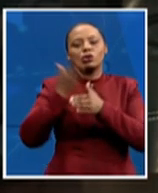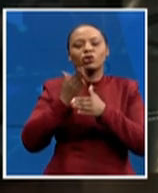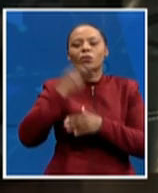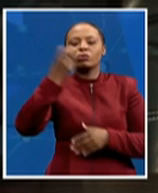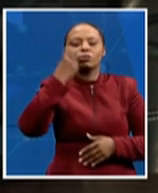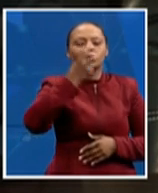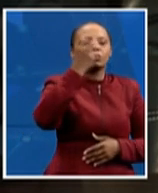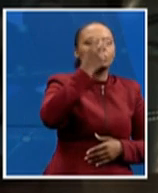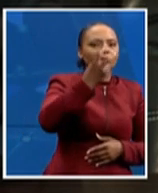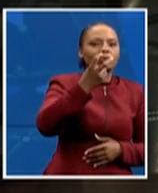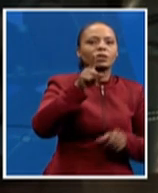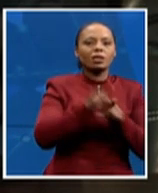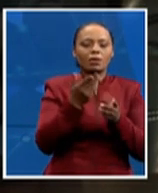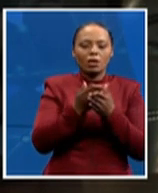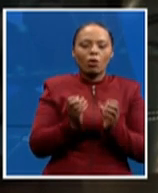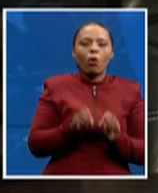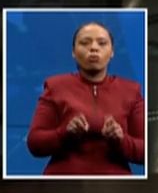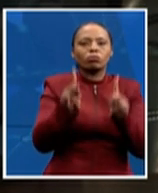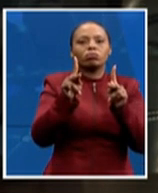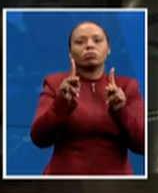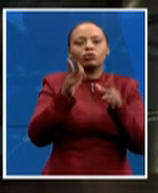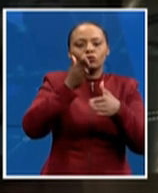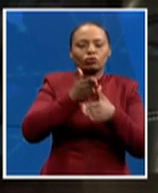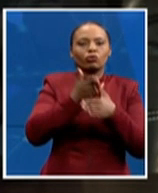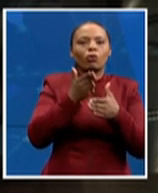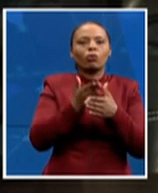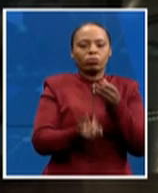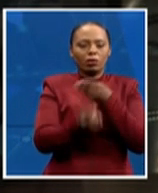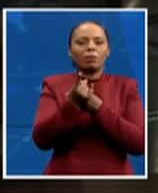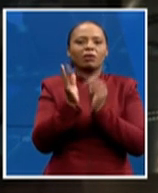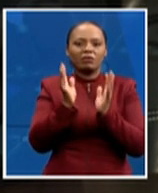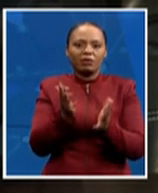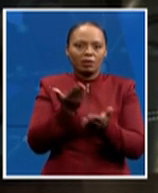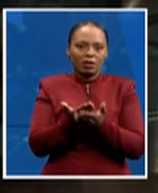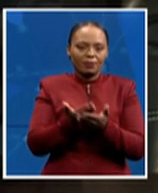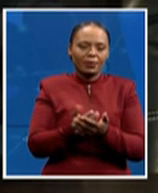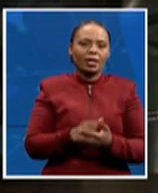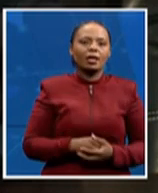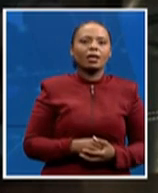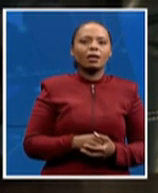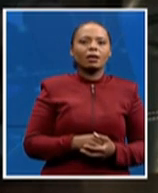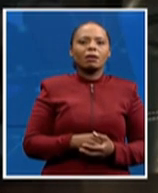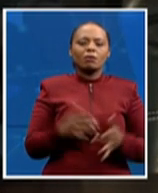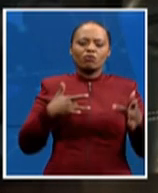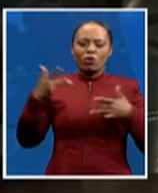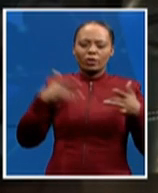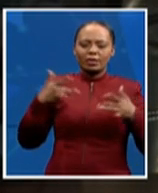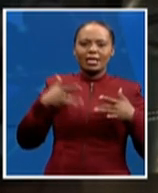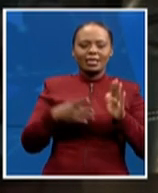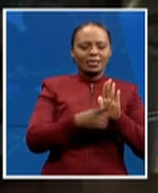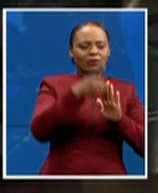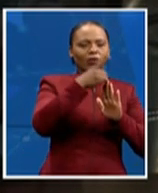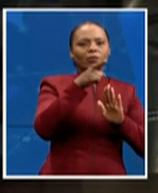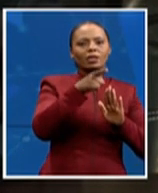COVID-19. We are quite concerned about the recent development in the Richards Bay minerals. We want